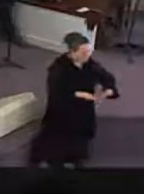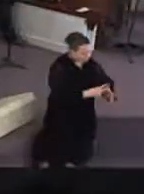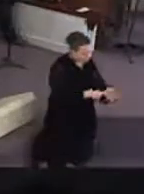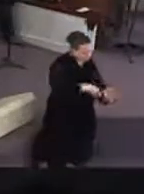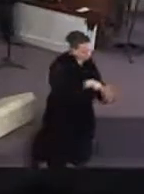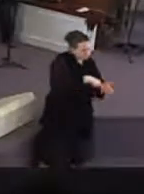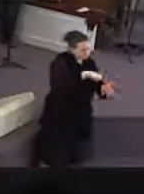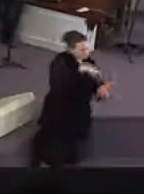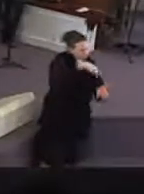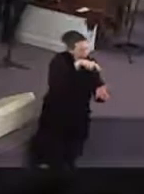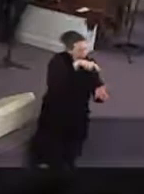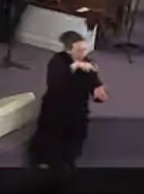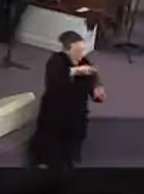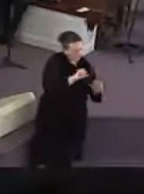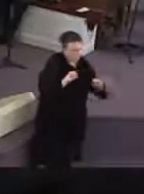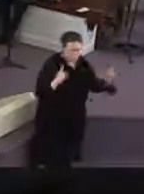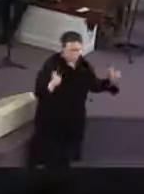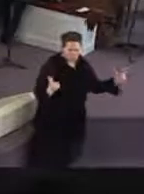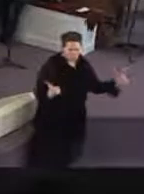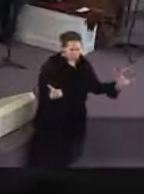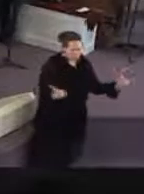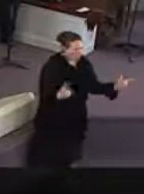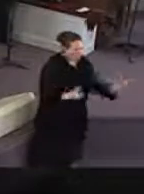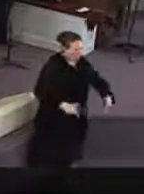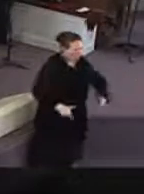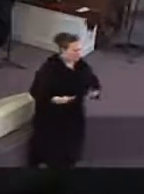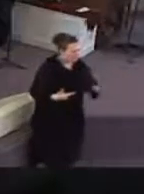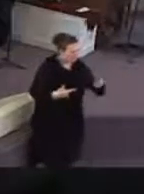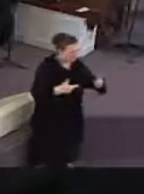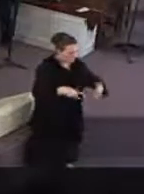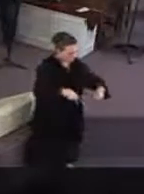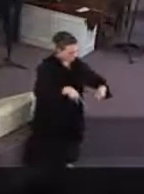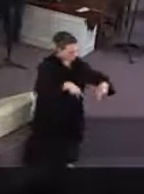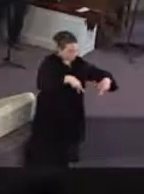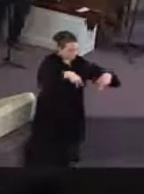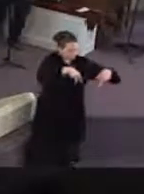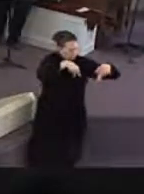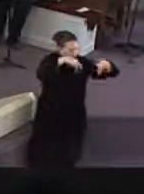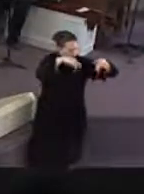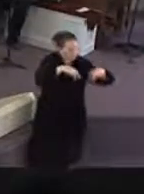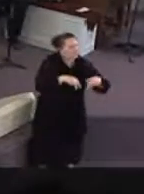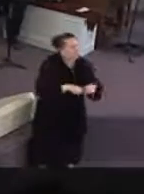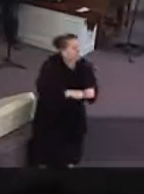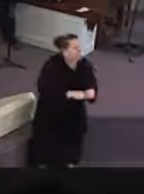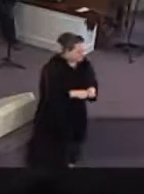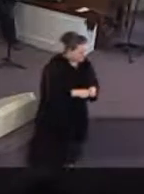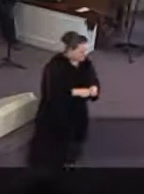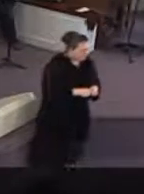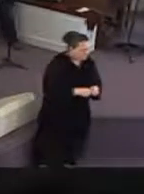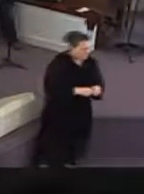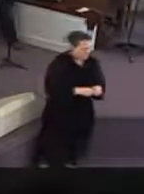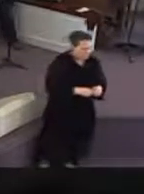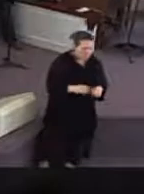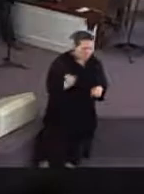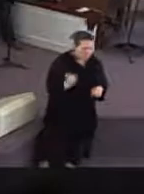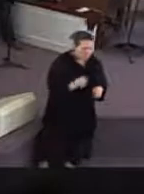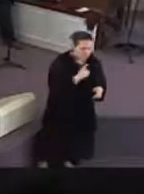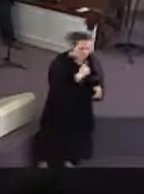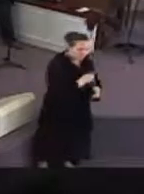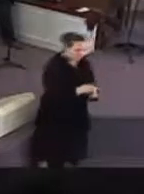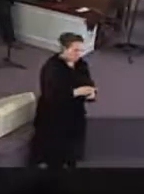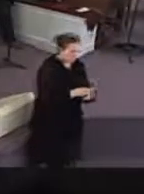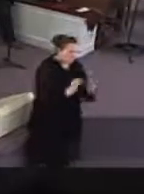then we which are alive and remain shall be called up to meet Him in the air, and so shall we ever be with the Lord. But I got to make sure